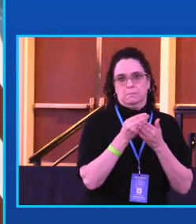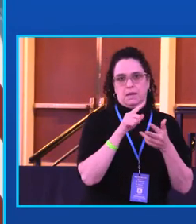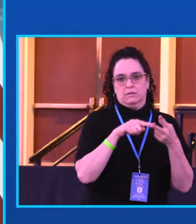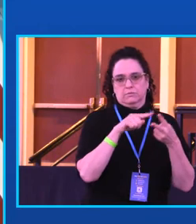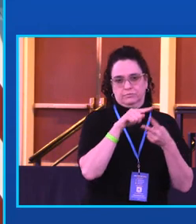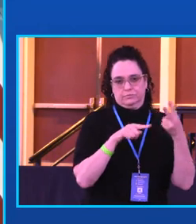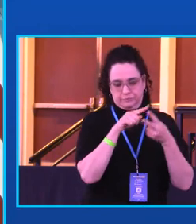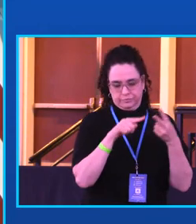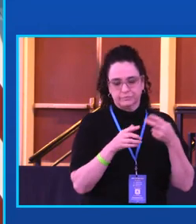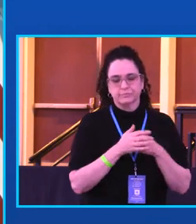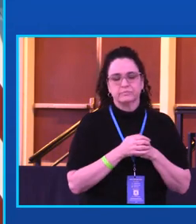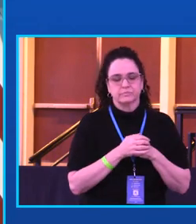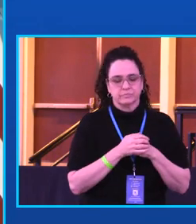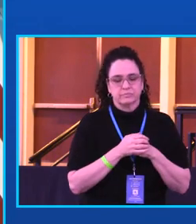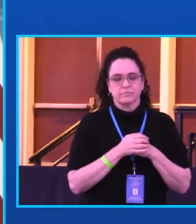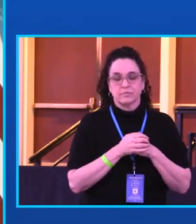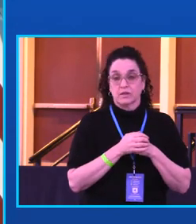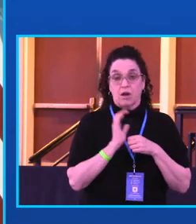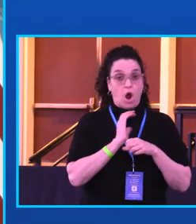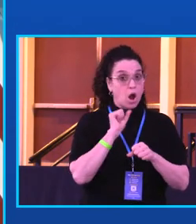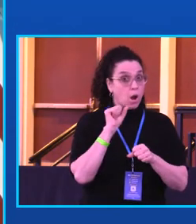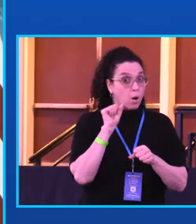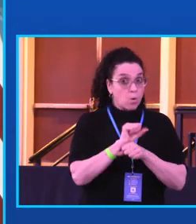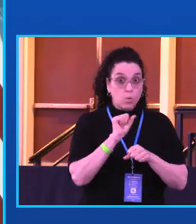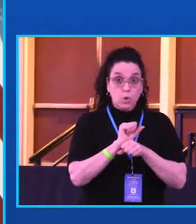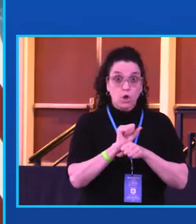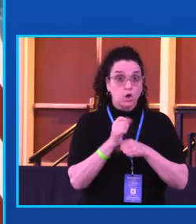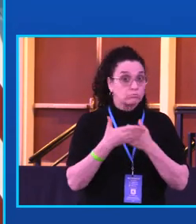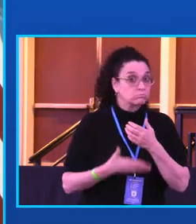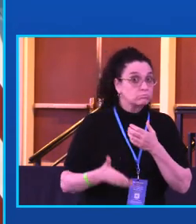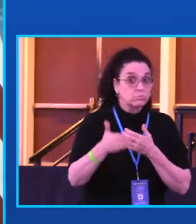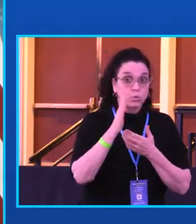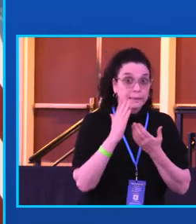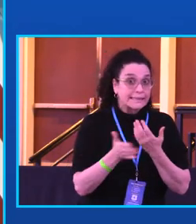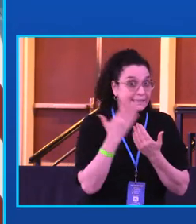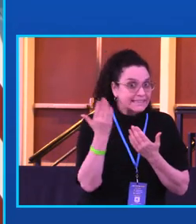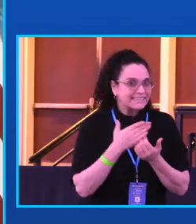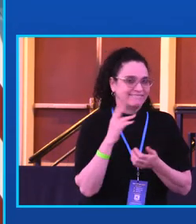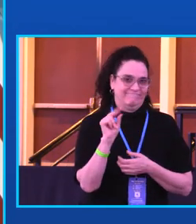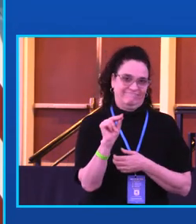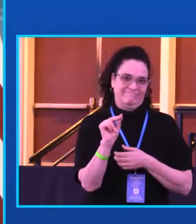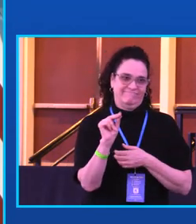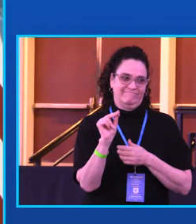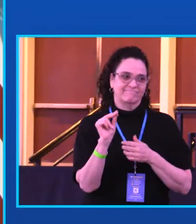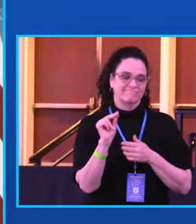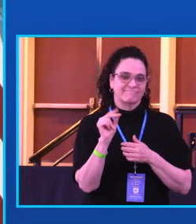So the work ahead is not going to be easy. Everybody knows that.